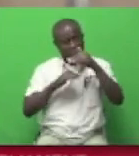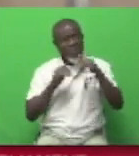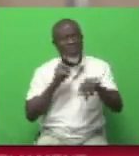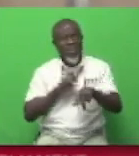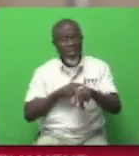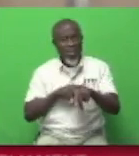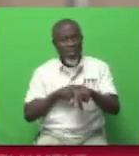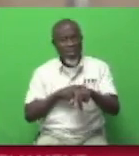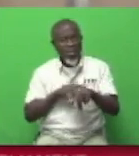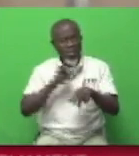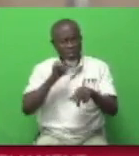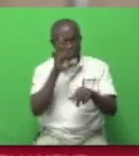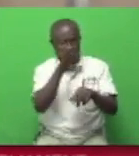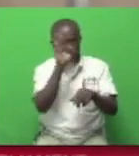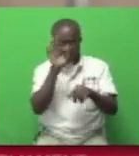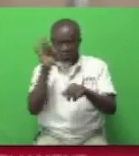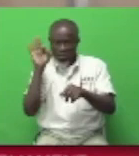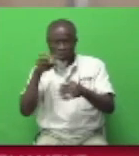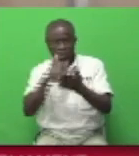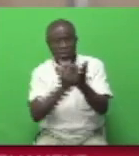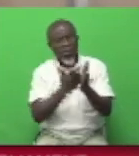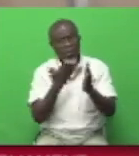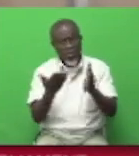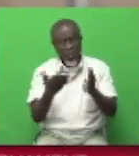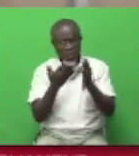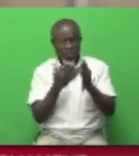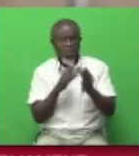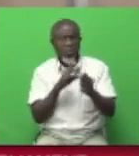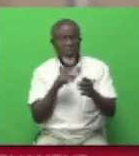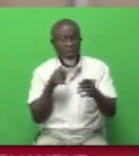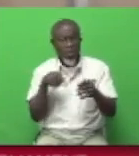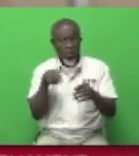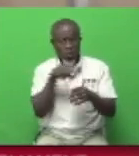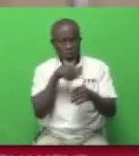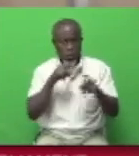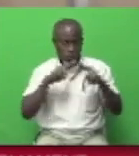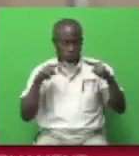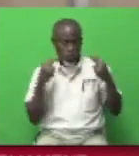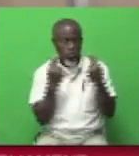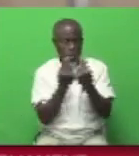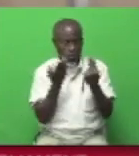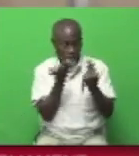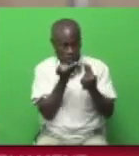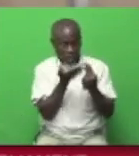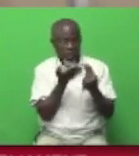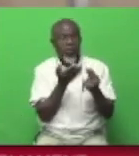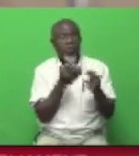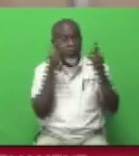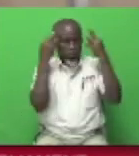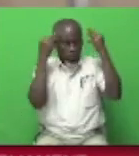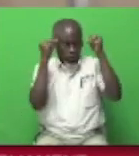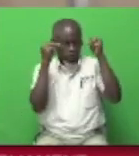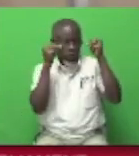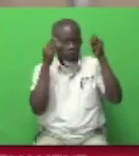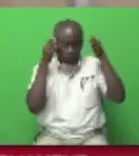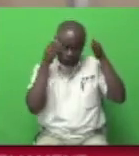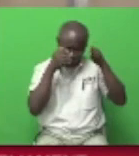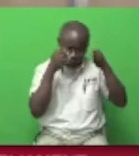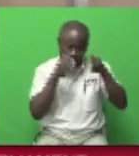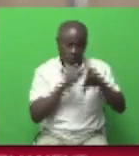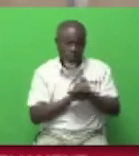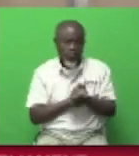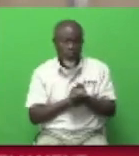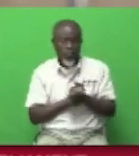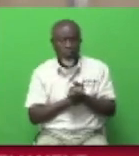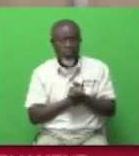just flagging some of the general areas that these units are responsible for. And of course, I must commend them.